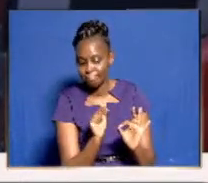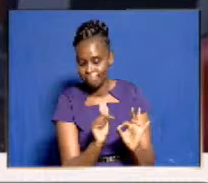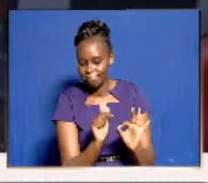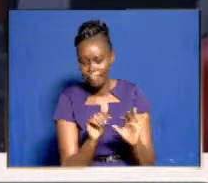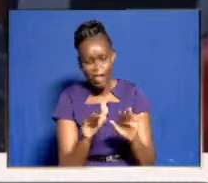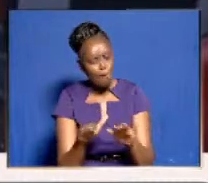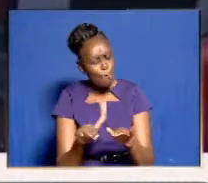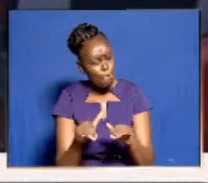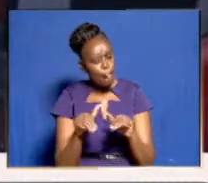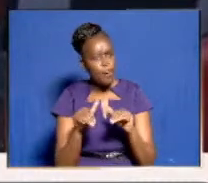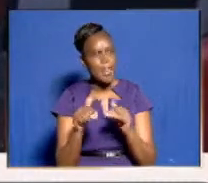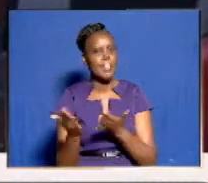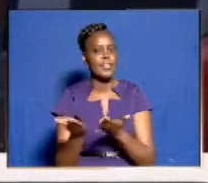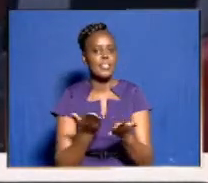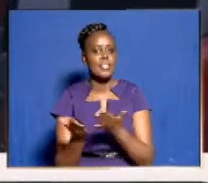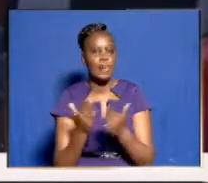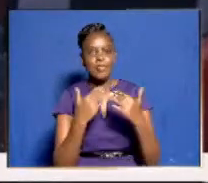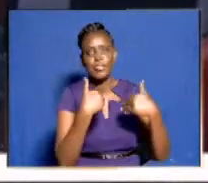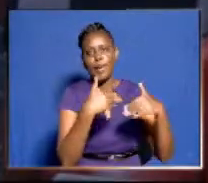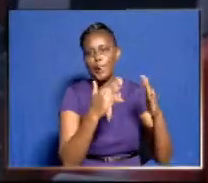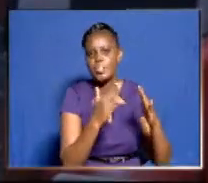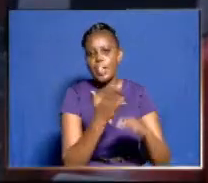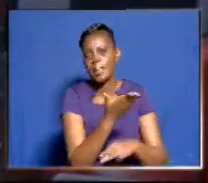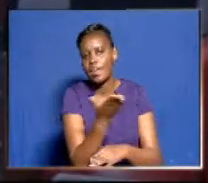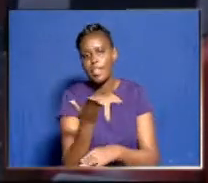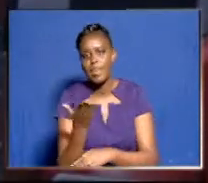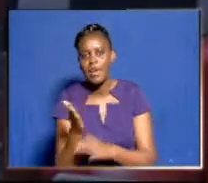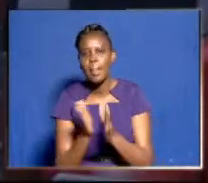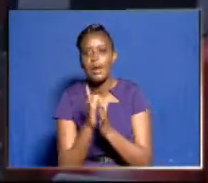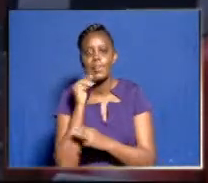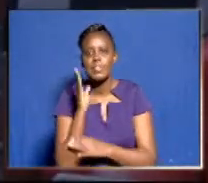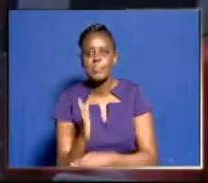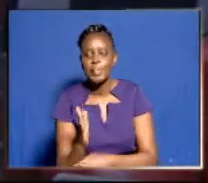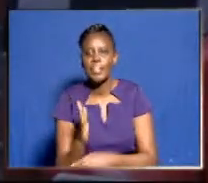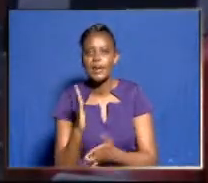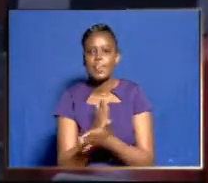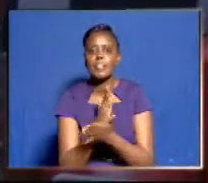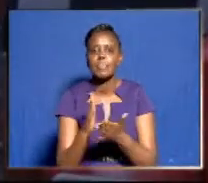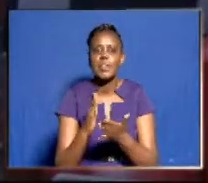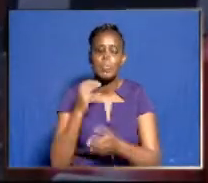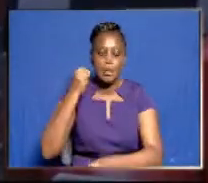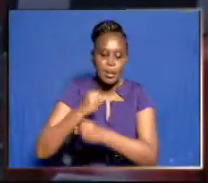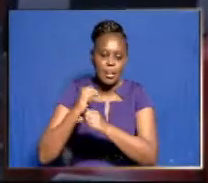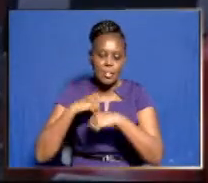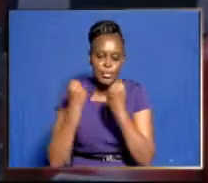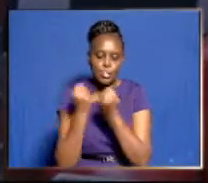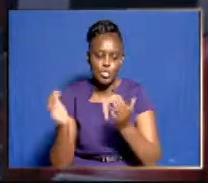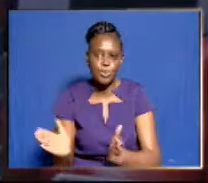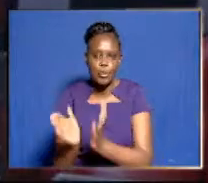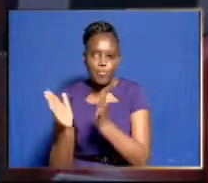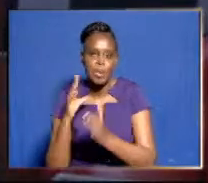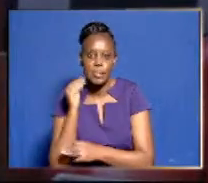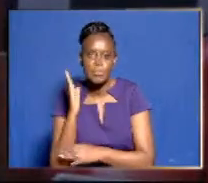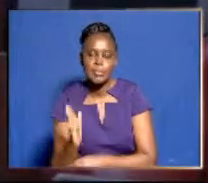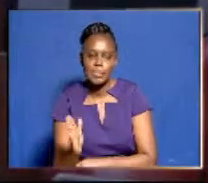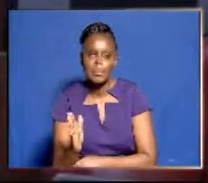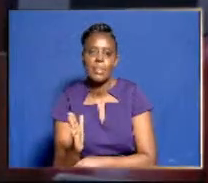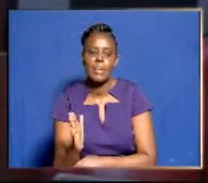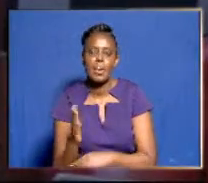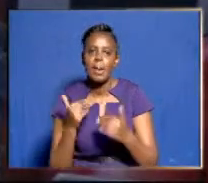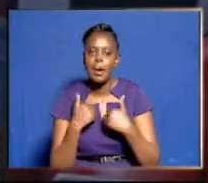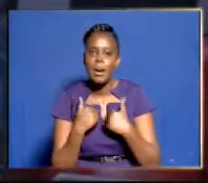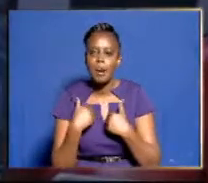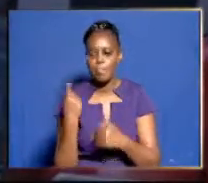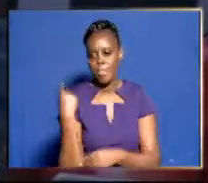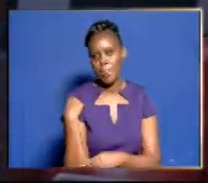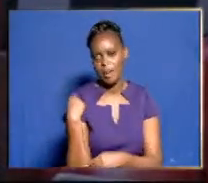drays services out there, Mr. Speaker. And in the Department of Labour and Social Welfare, Mr. Speaker, we have a